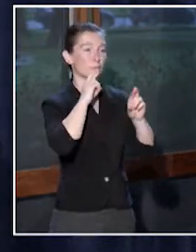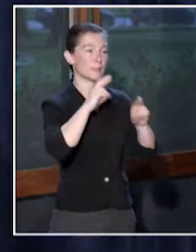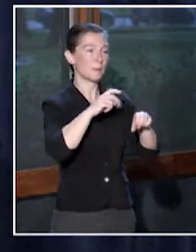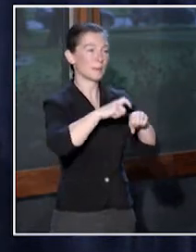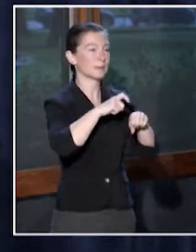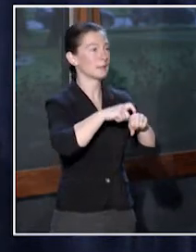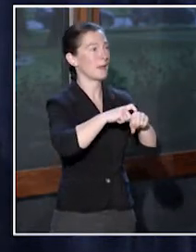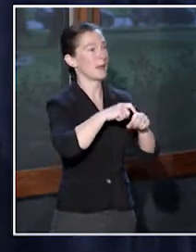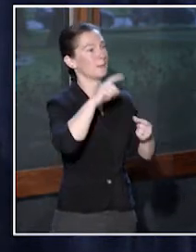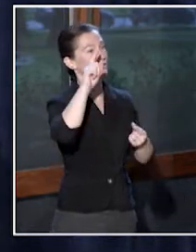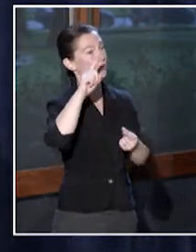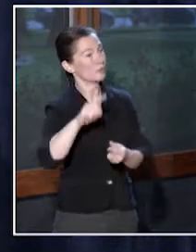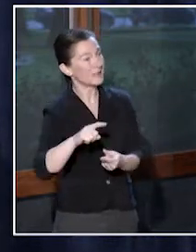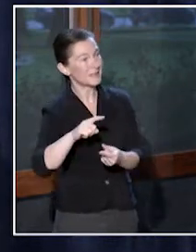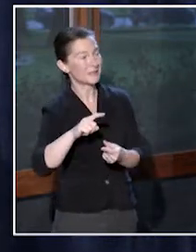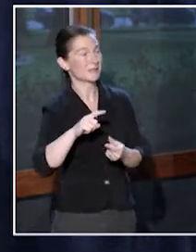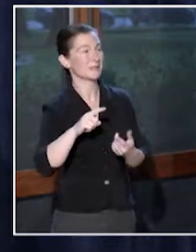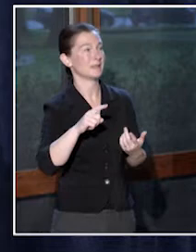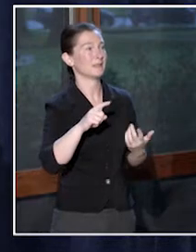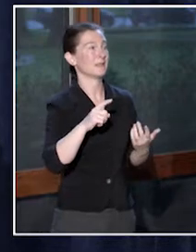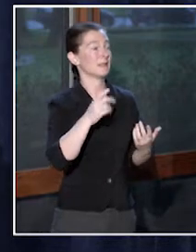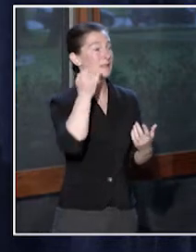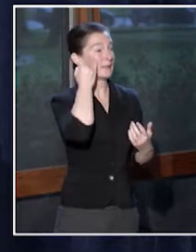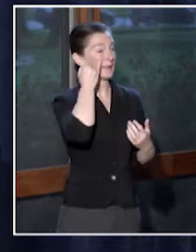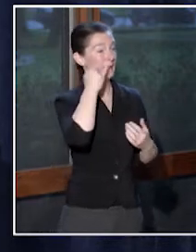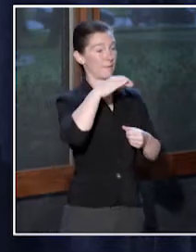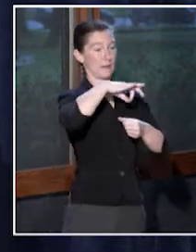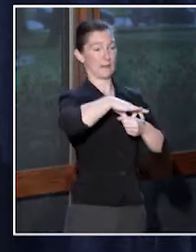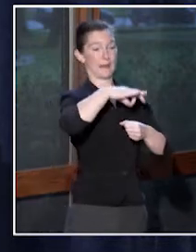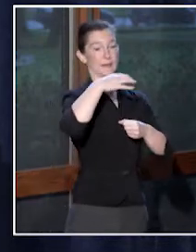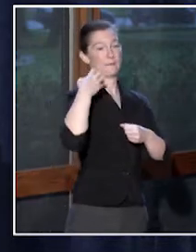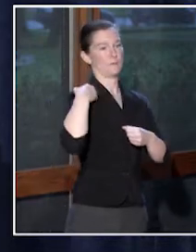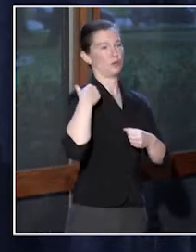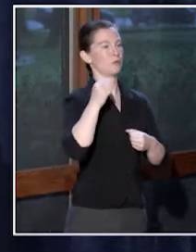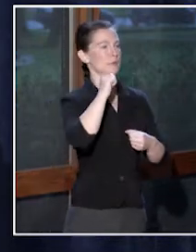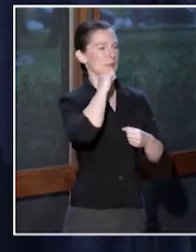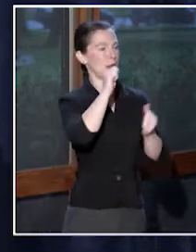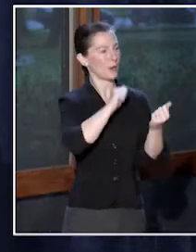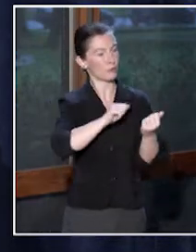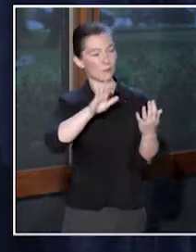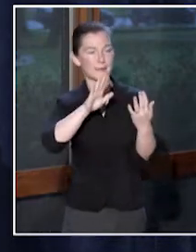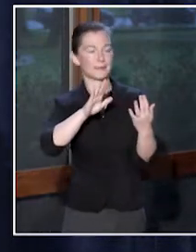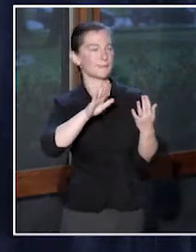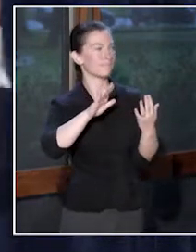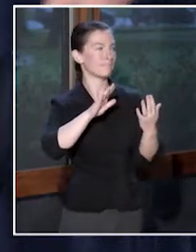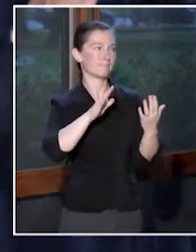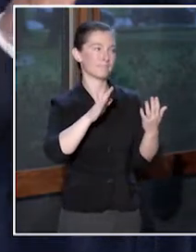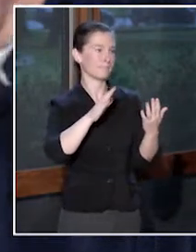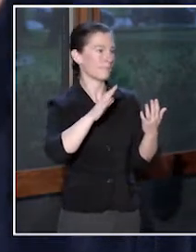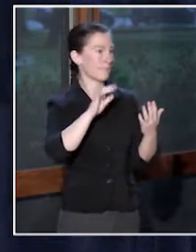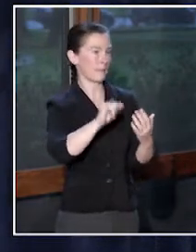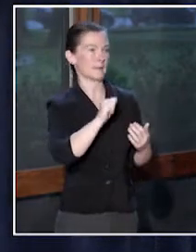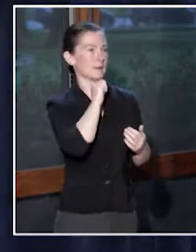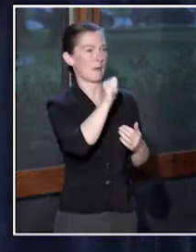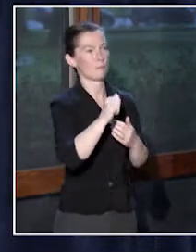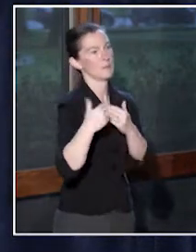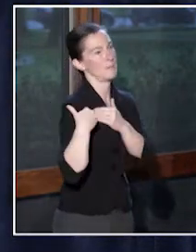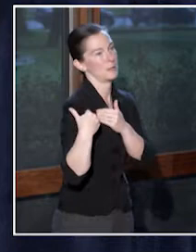official to not respond to that reality. I don't care if you love the